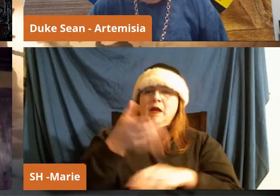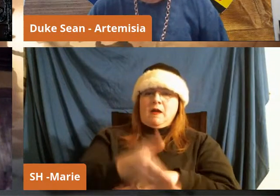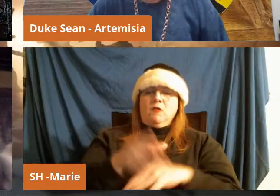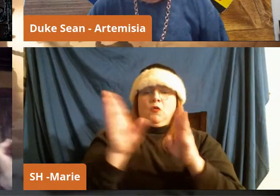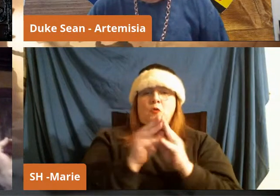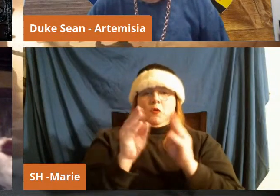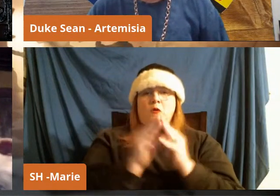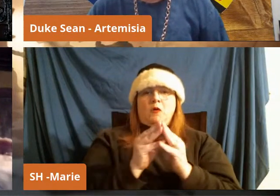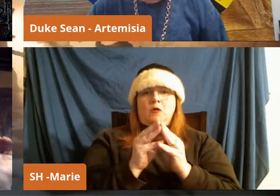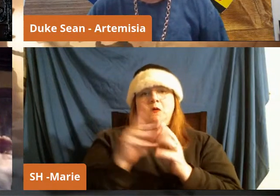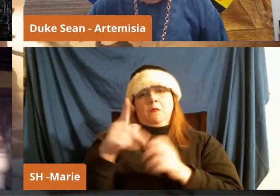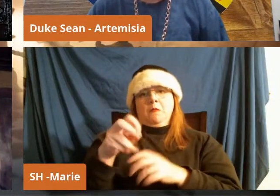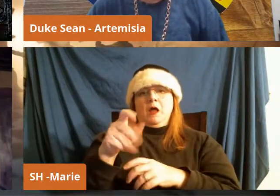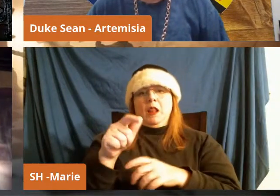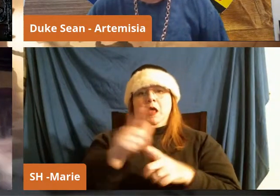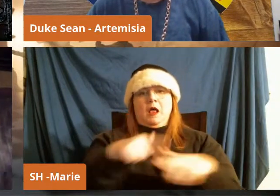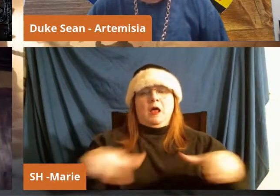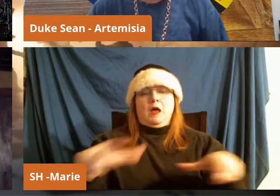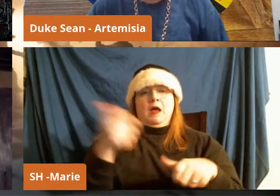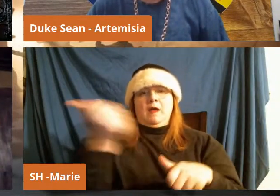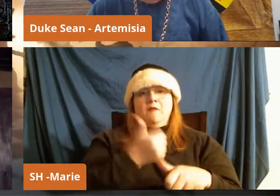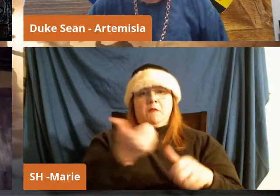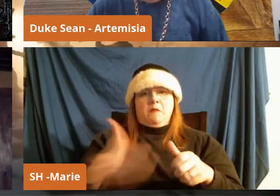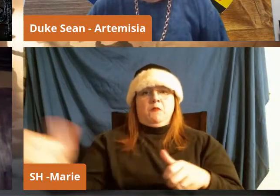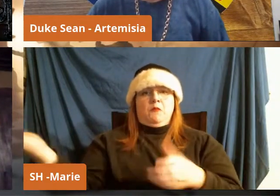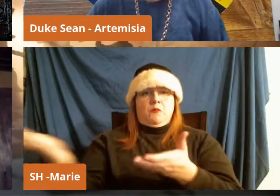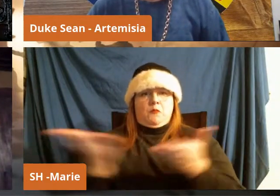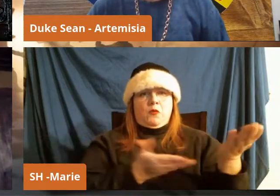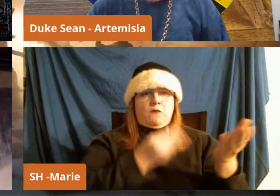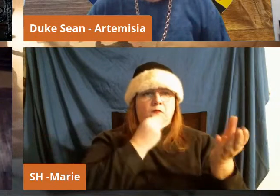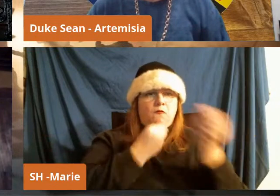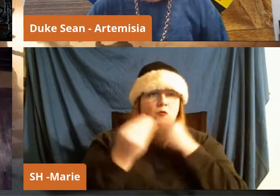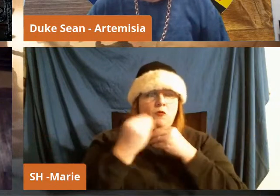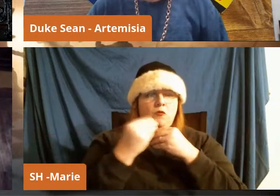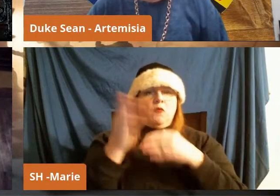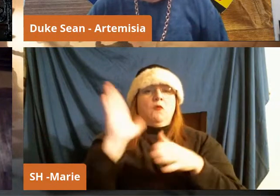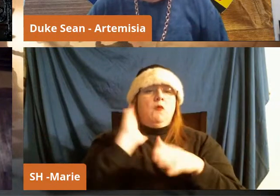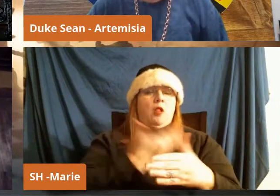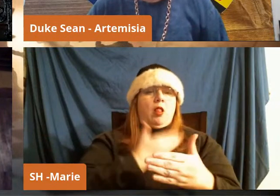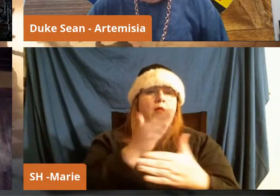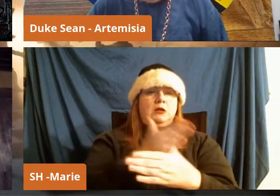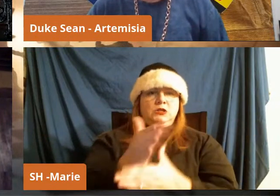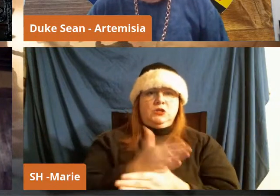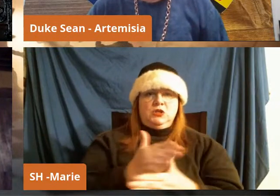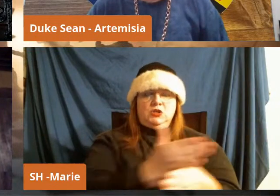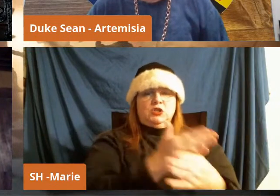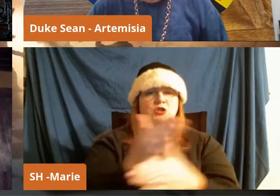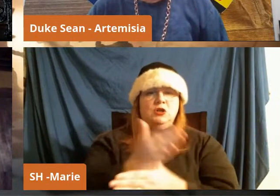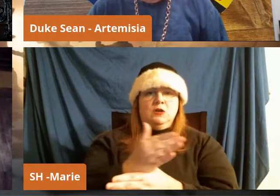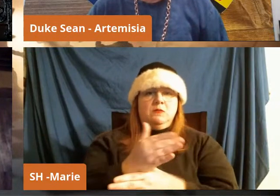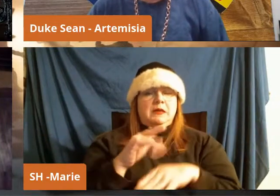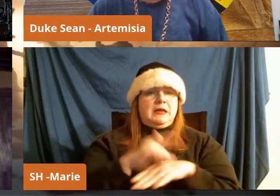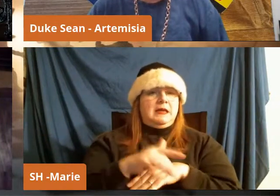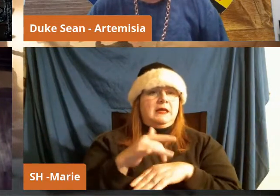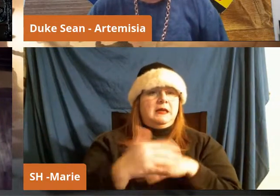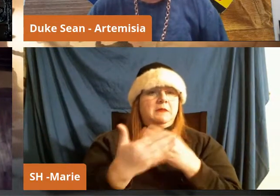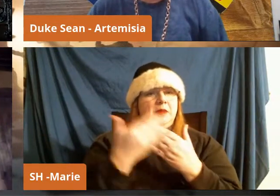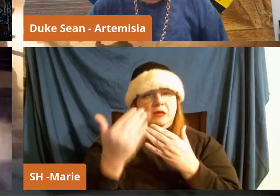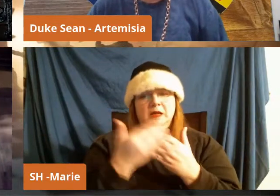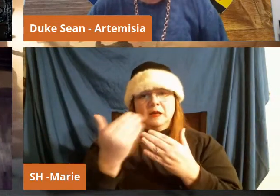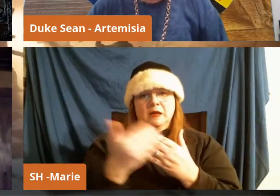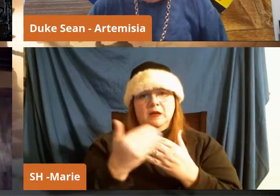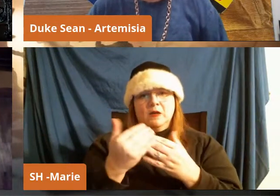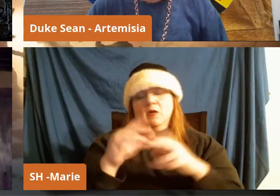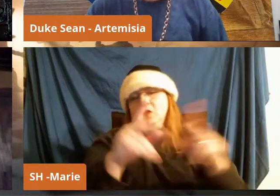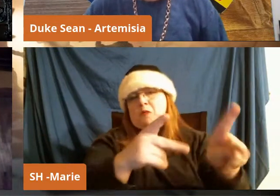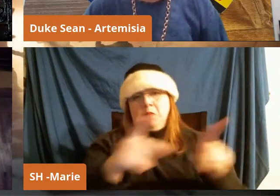there'll be a potluck on the field. Everybody bring food, and we'll all share it. and it could easily be rolled into something like, or there'll be a